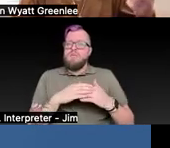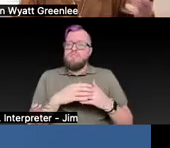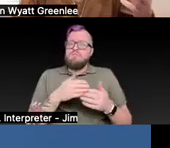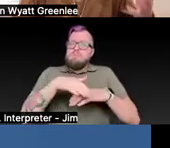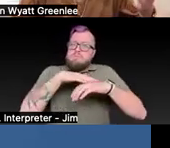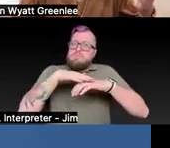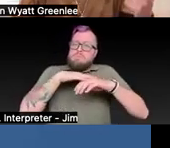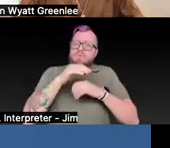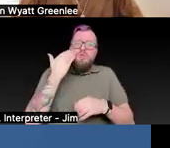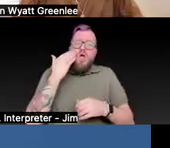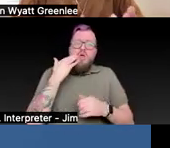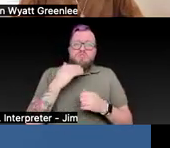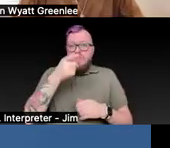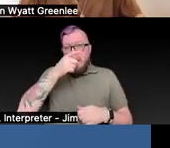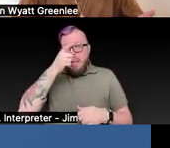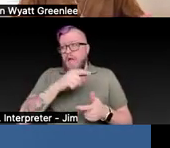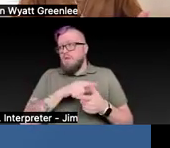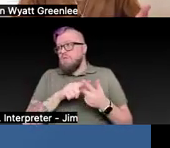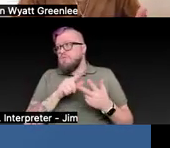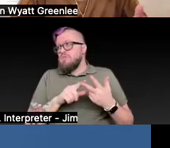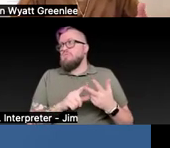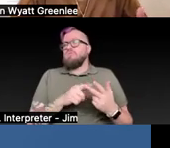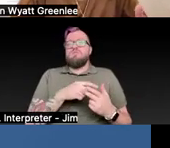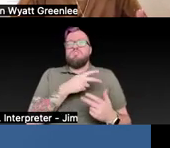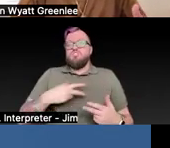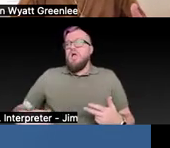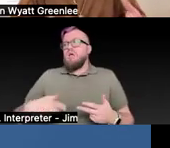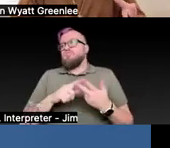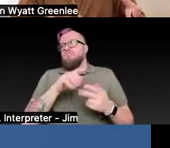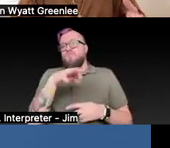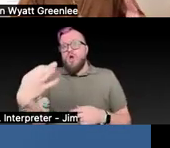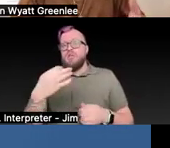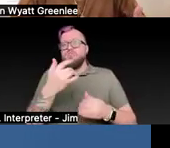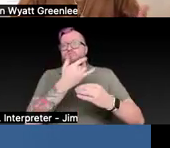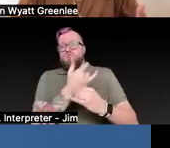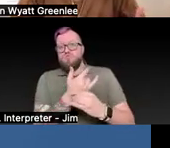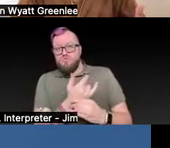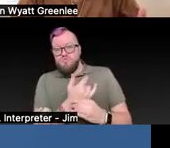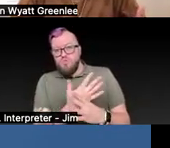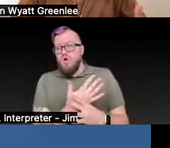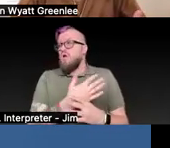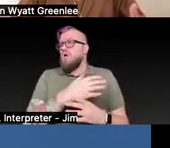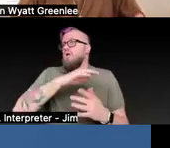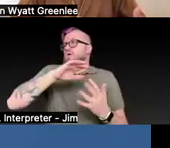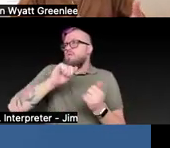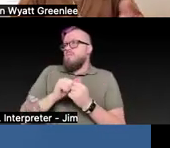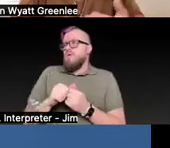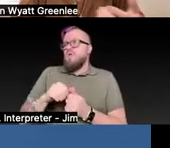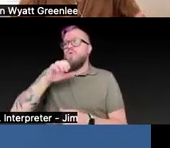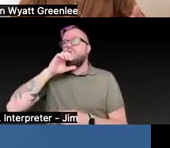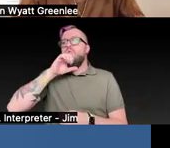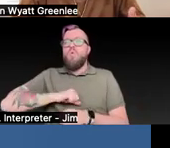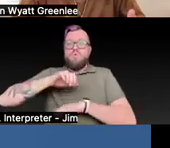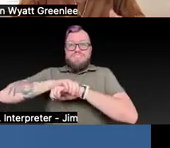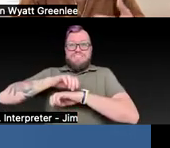French, Dutch, Latin, and Old English, as well as what's called paleography, which is sort of the capacity for reading handwriting in all of